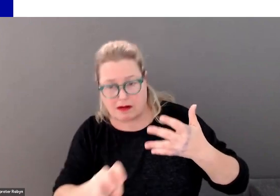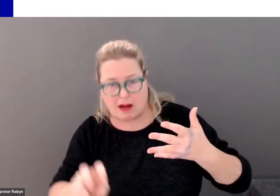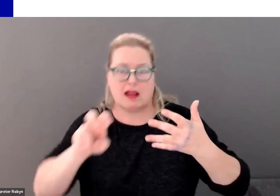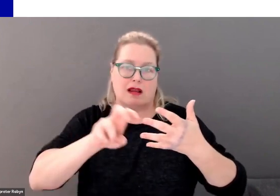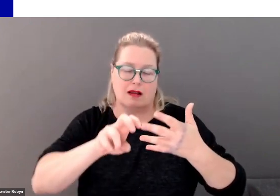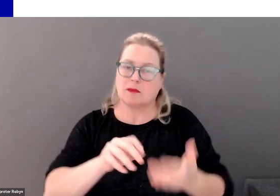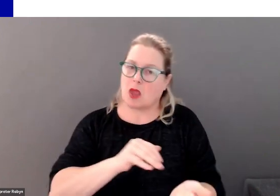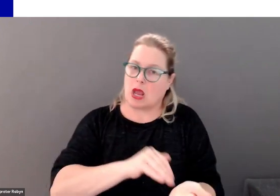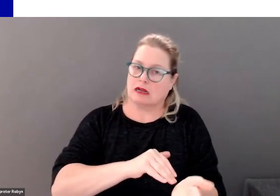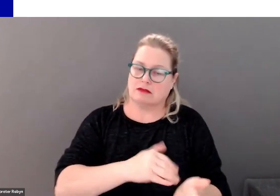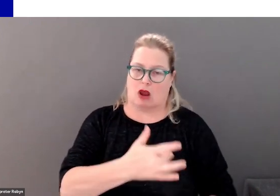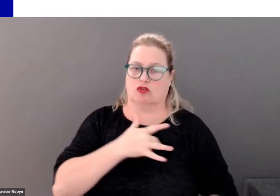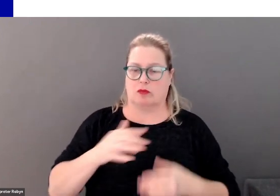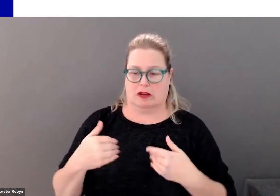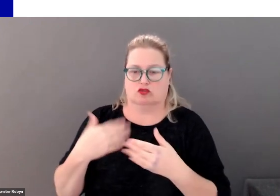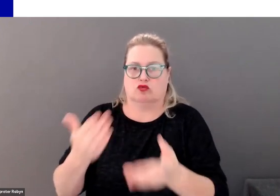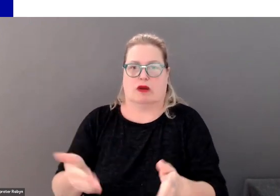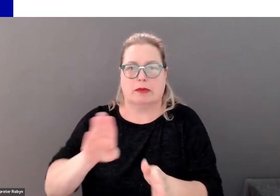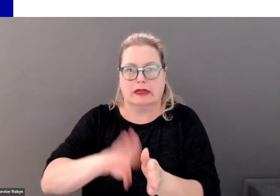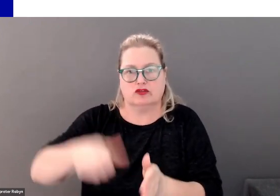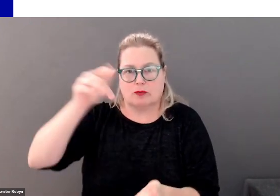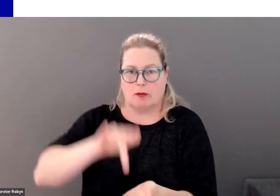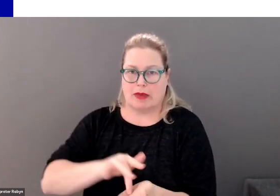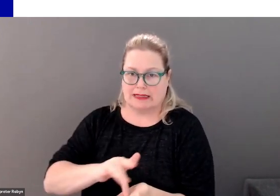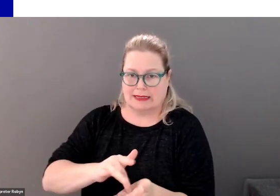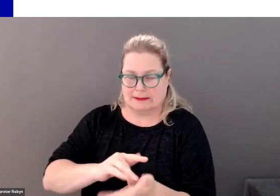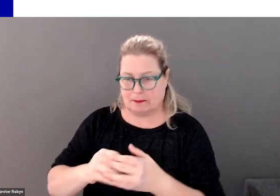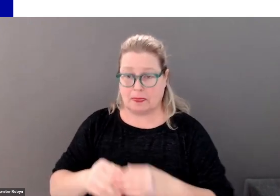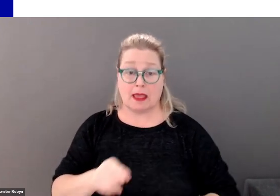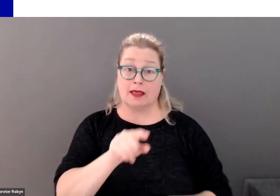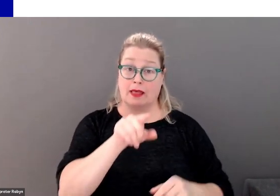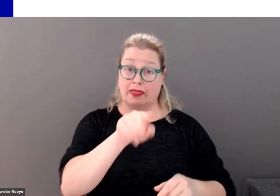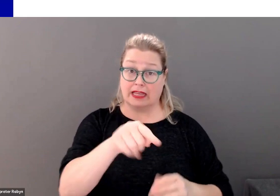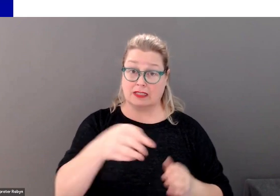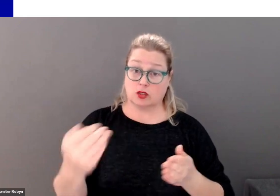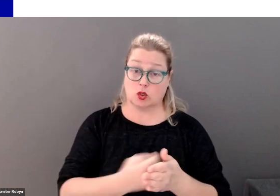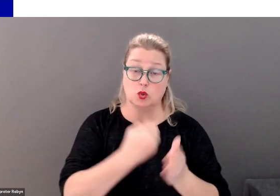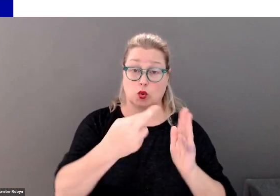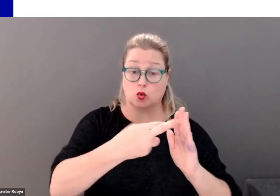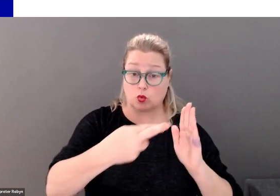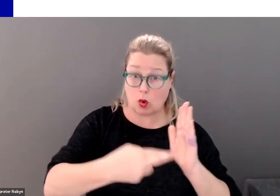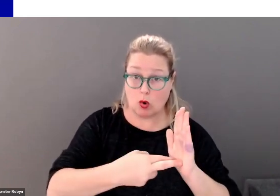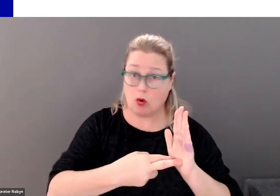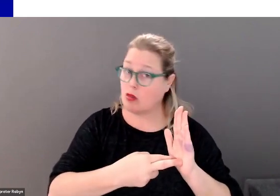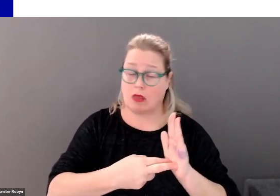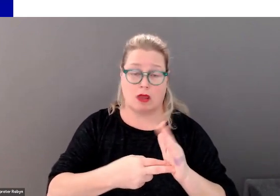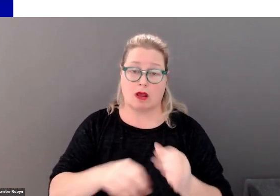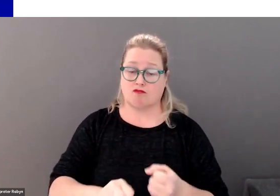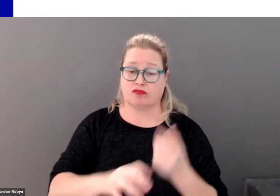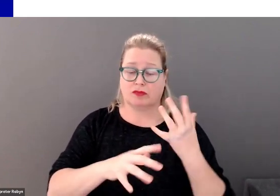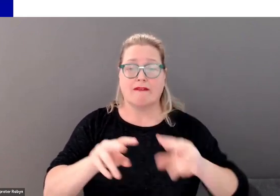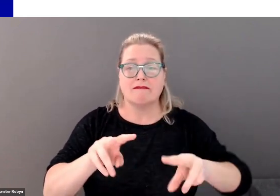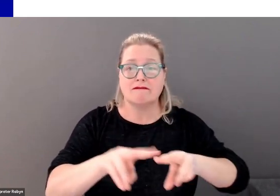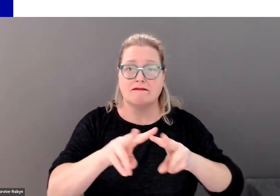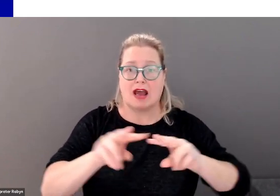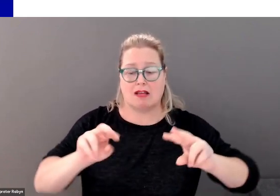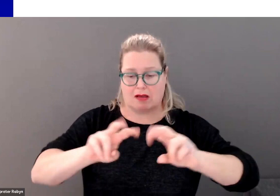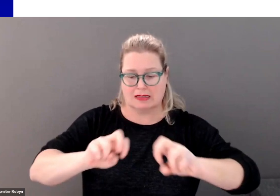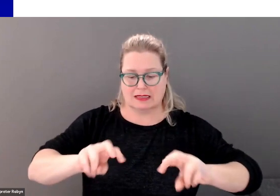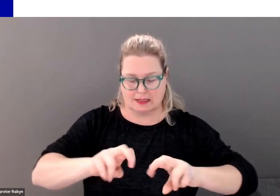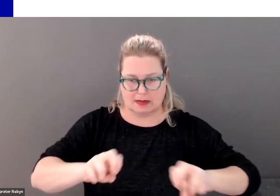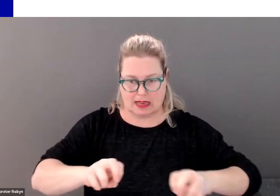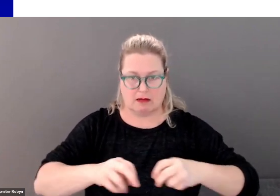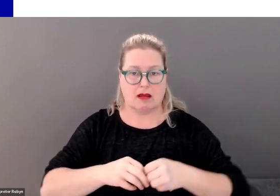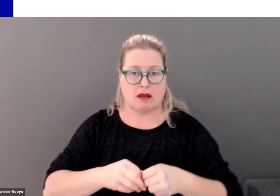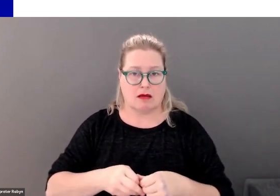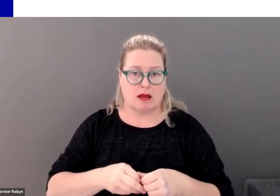What this new provision does is prohibits recipients from using a value assessment method that discounts the life extension